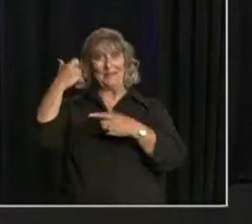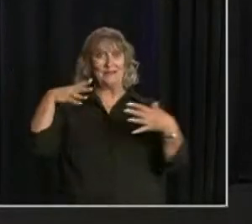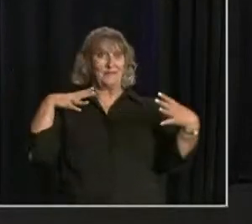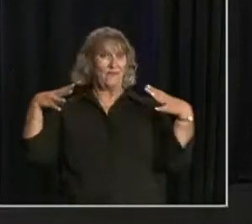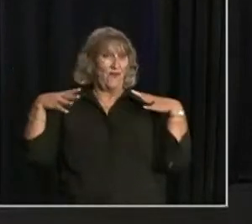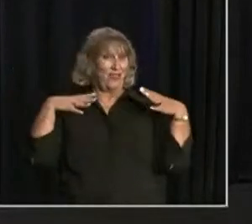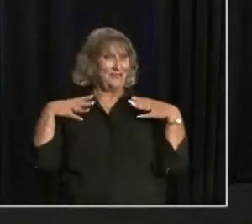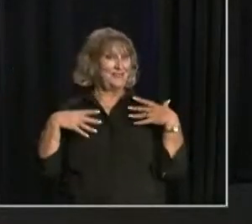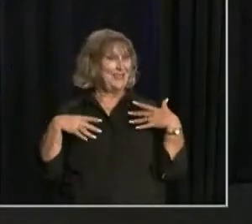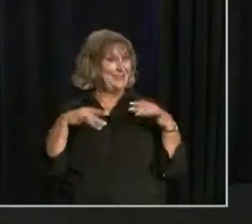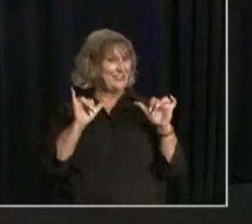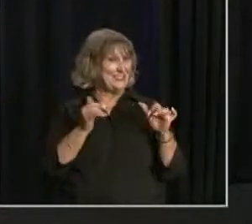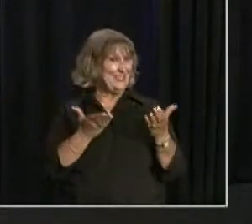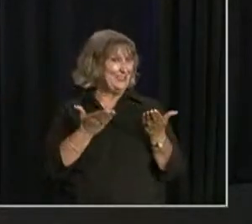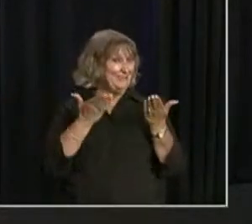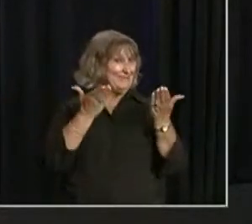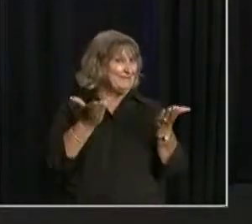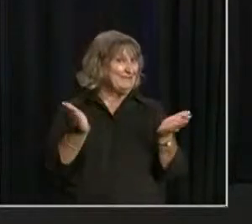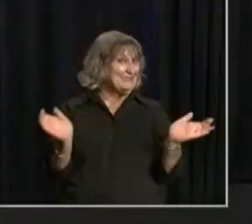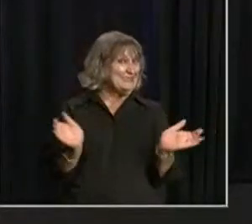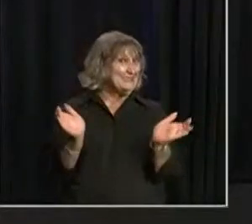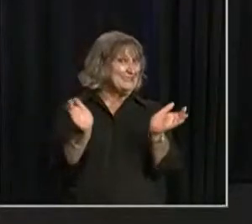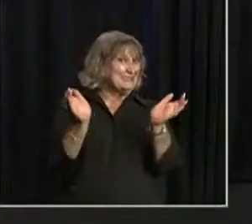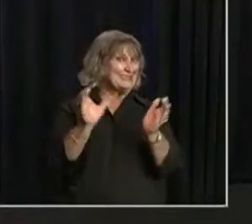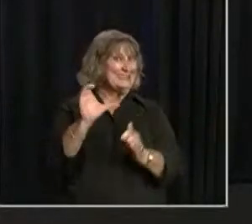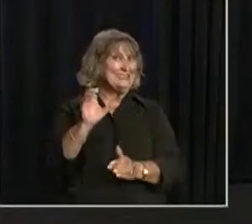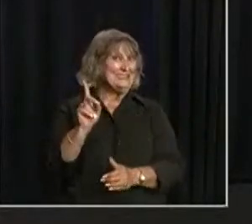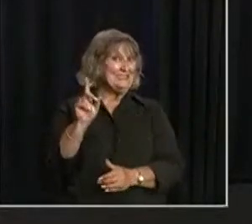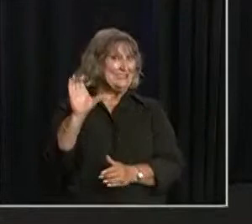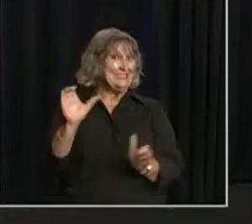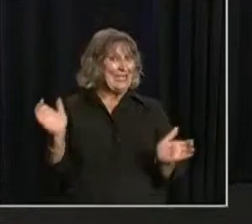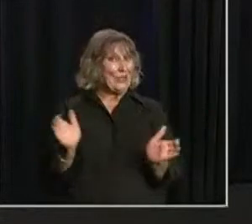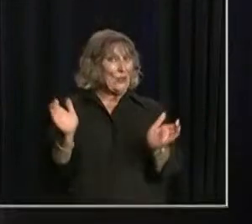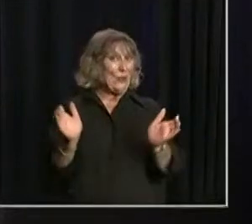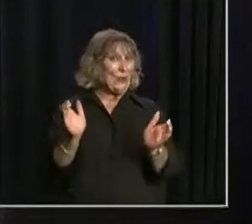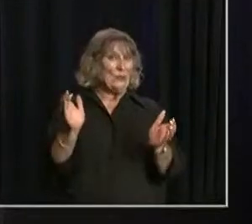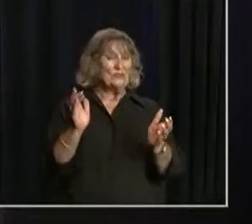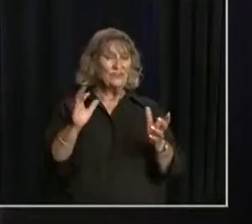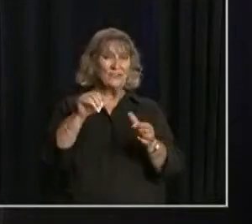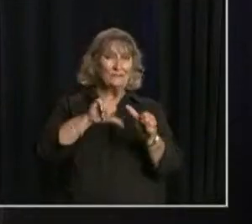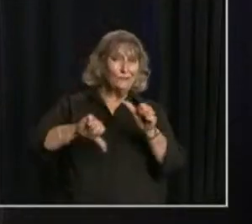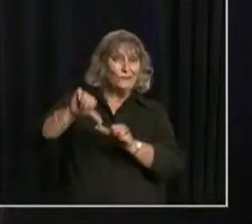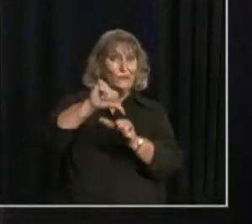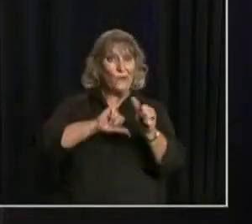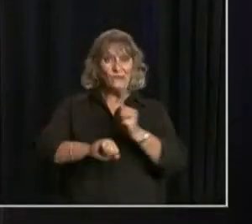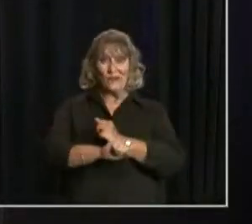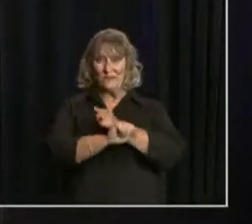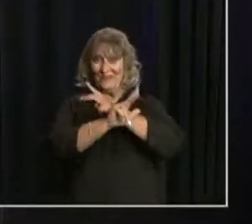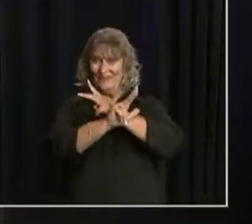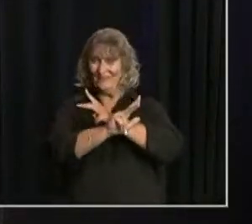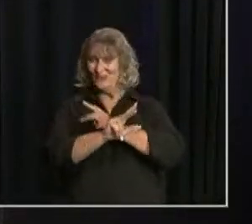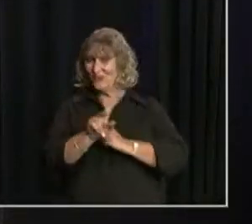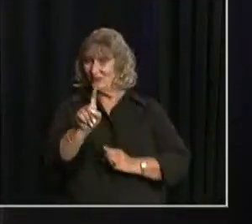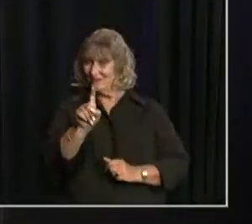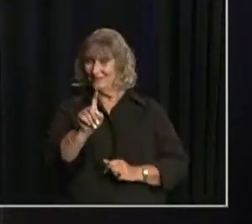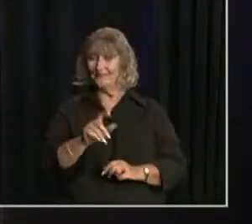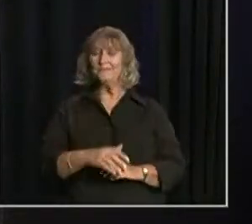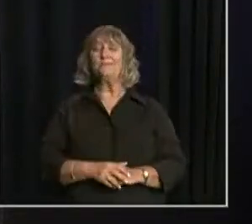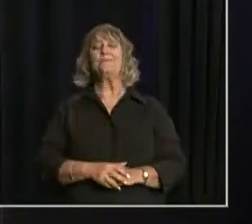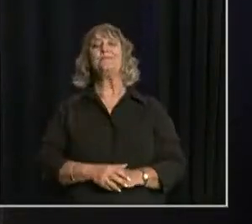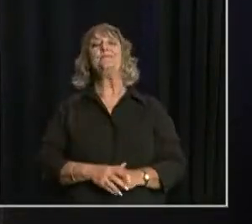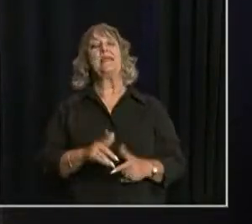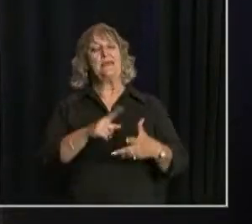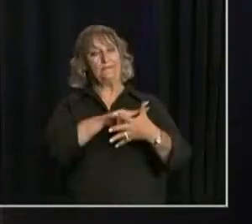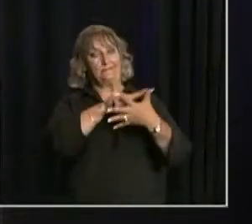still a recommendation per the CDC? Multiple parts of that question, or those questions. So let me just say this. First of all, we